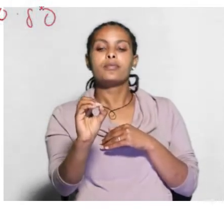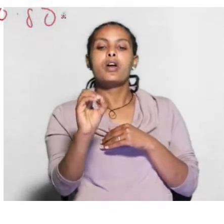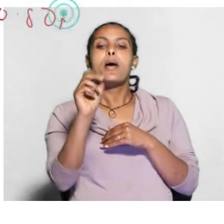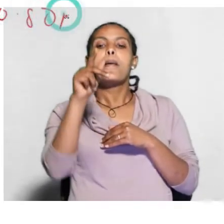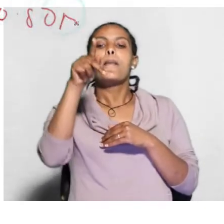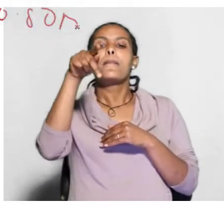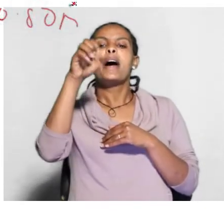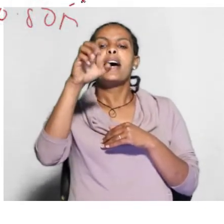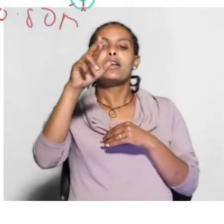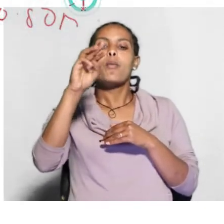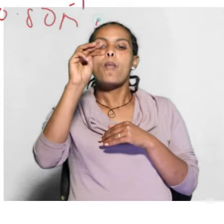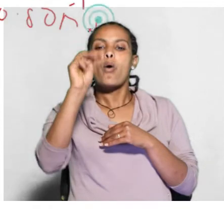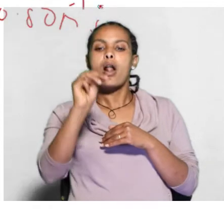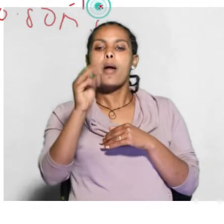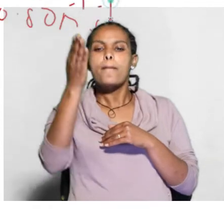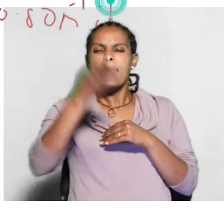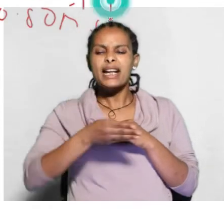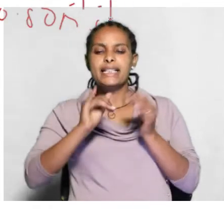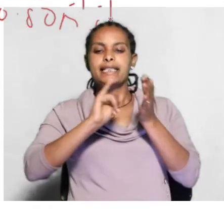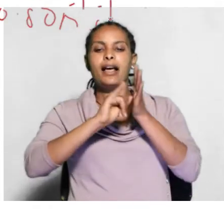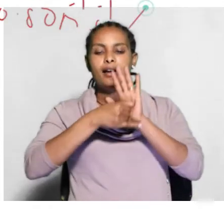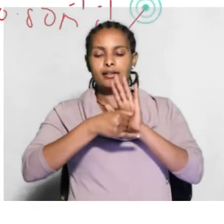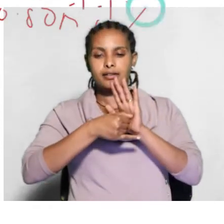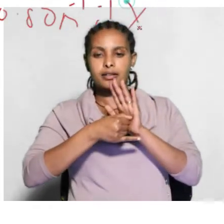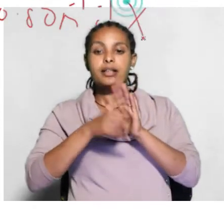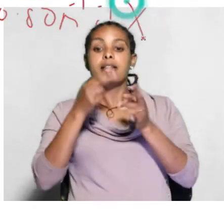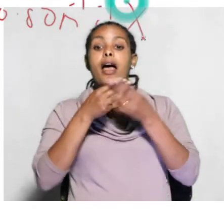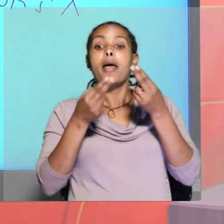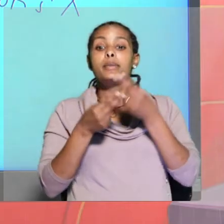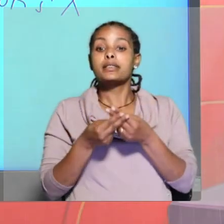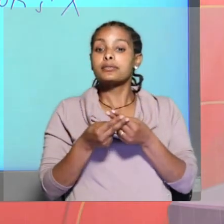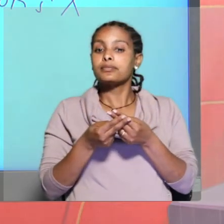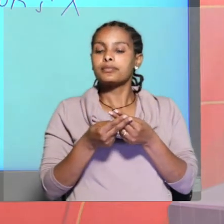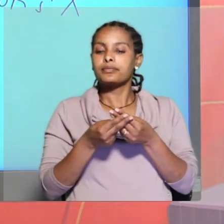per molar per second times